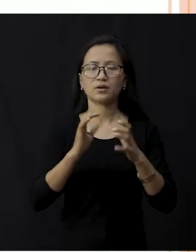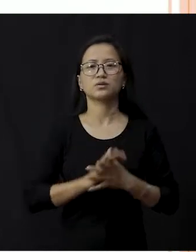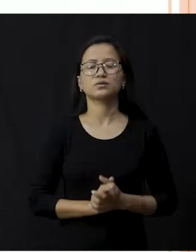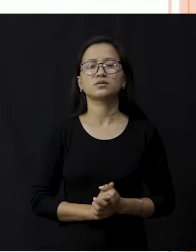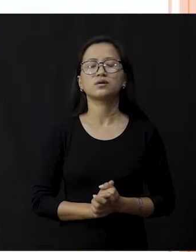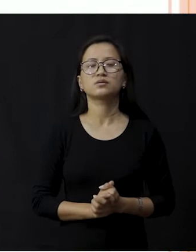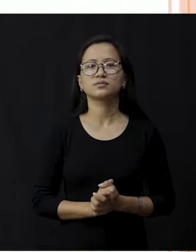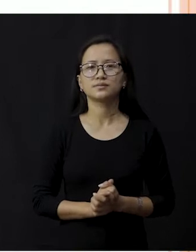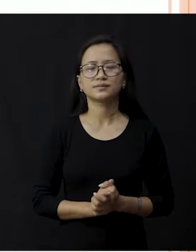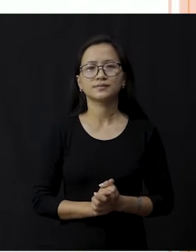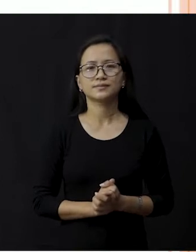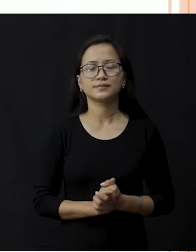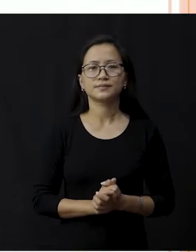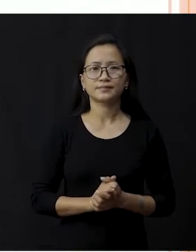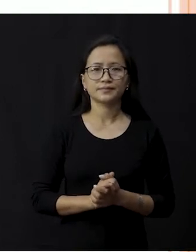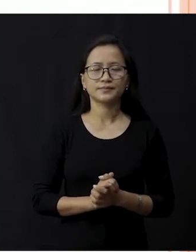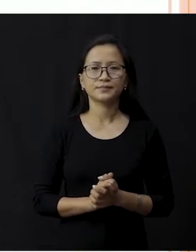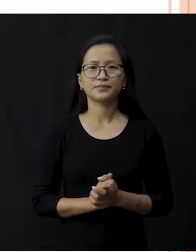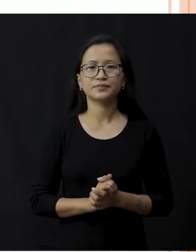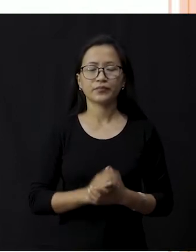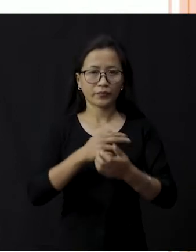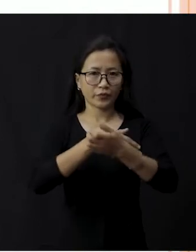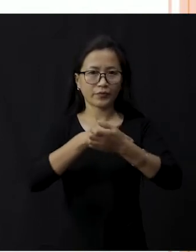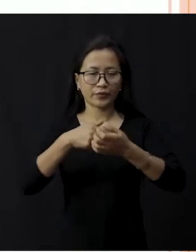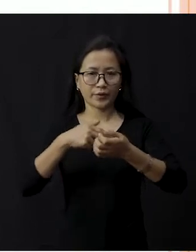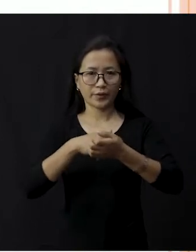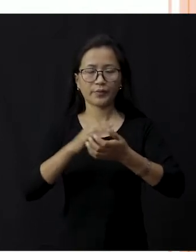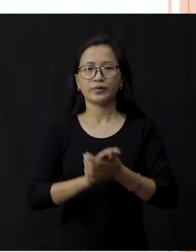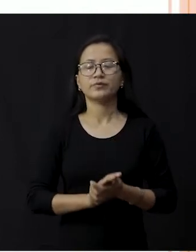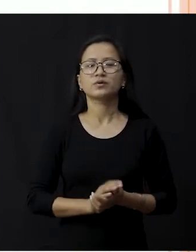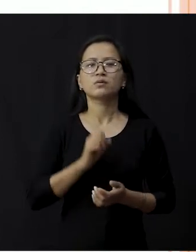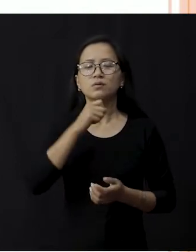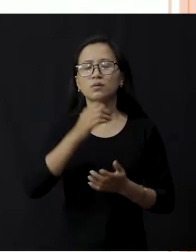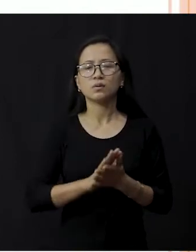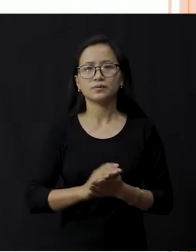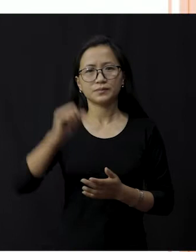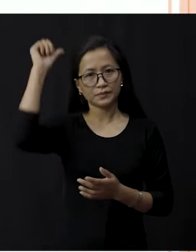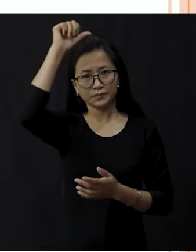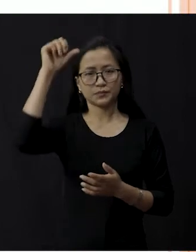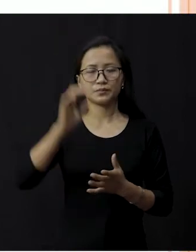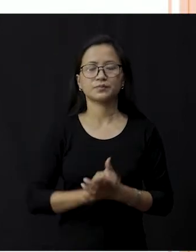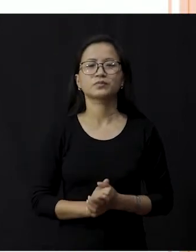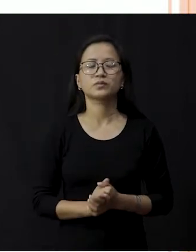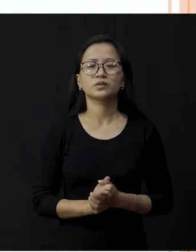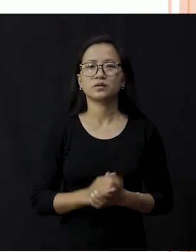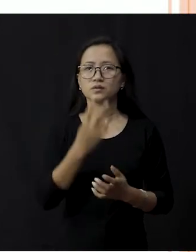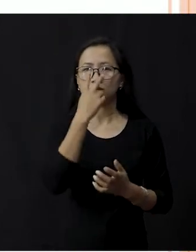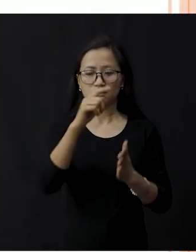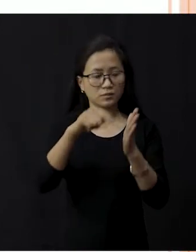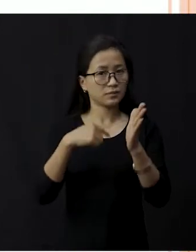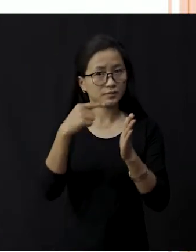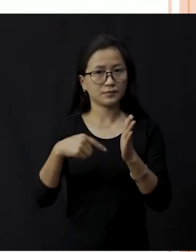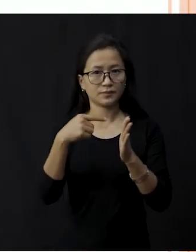A-S-H-O-K-A-C-H-A-K-R-A. Ashoka Chakra. So this is the round that you see in the middle and it looks like a wheel.